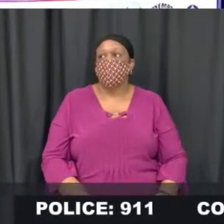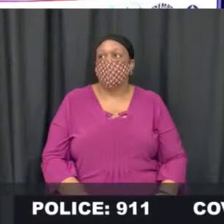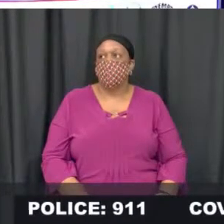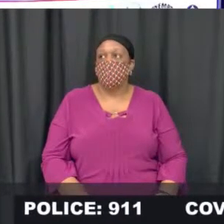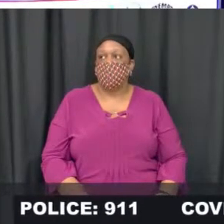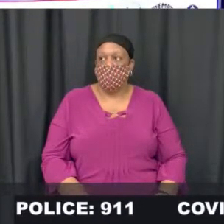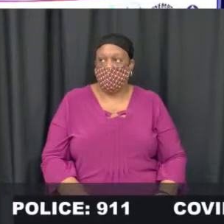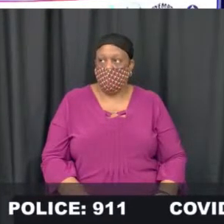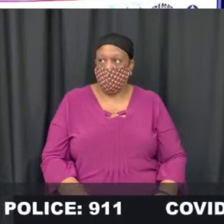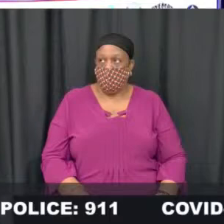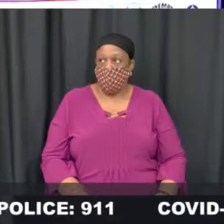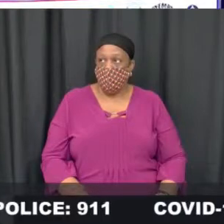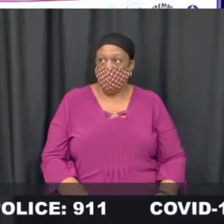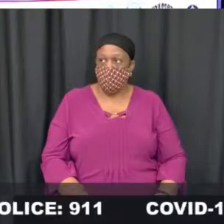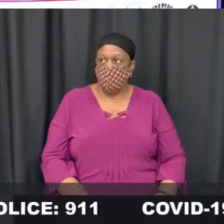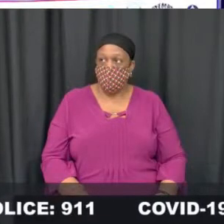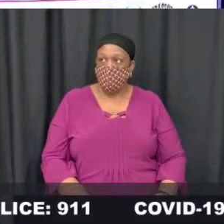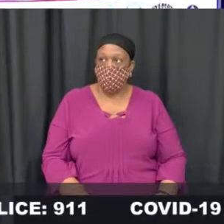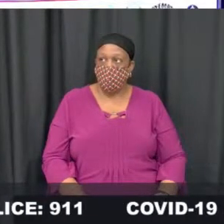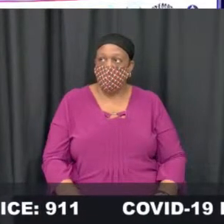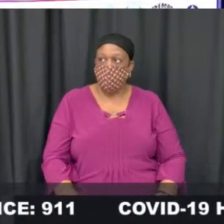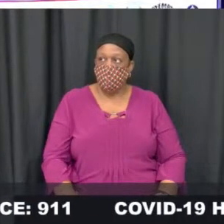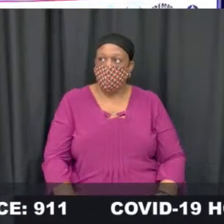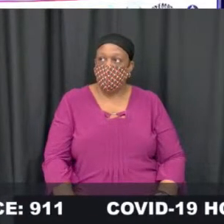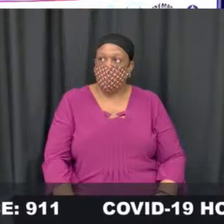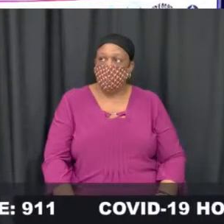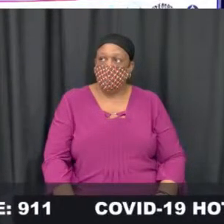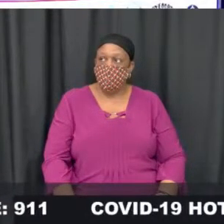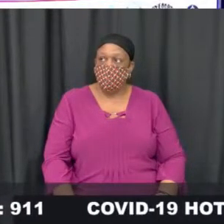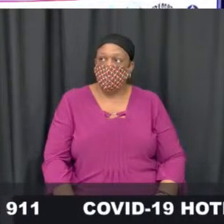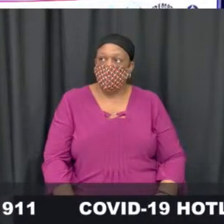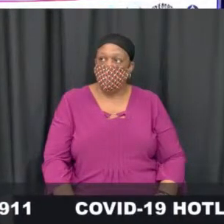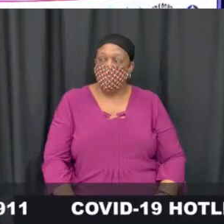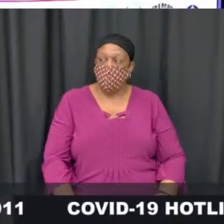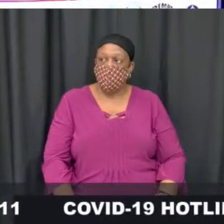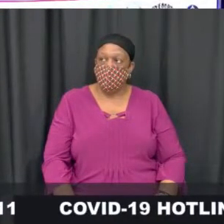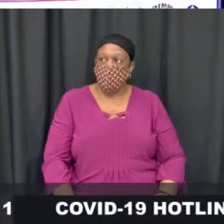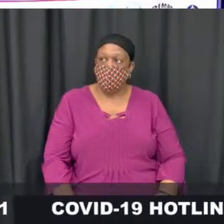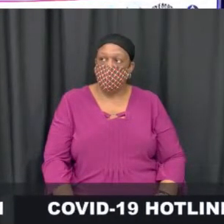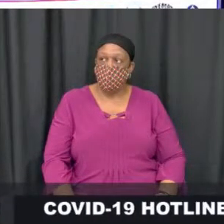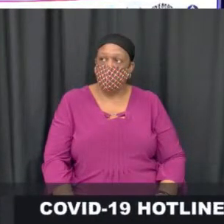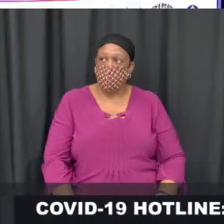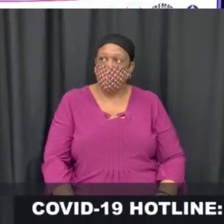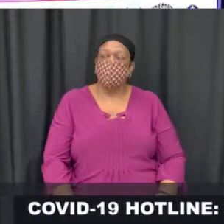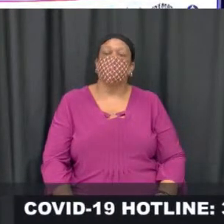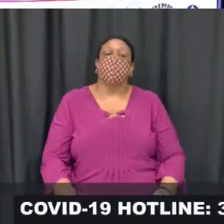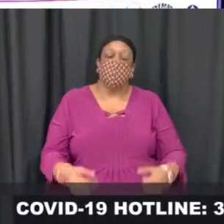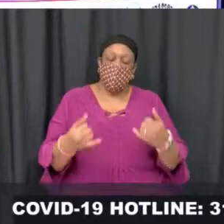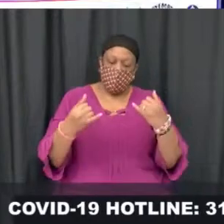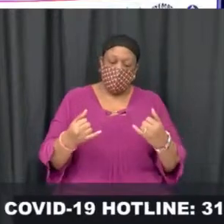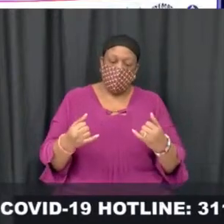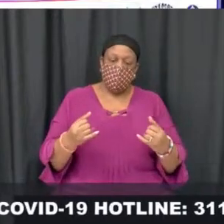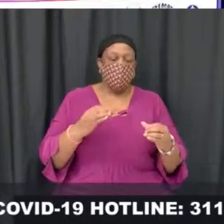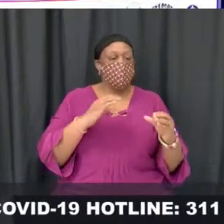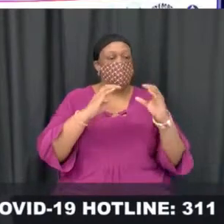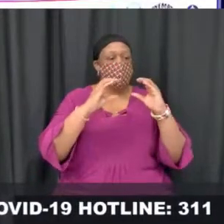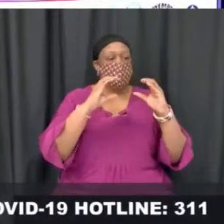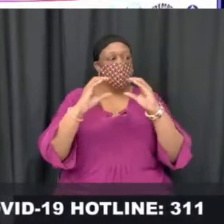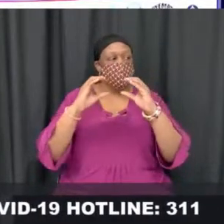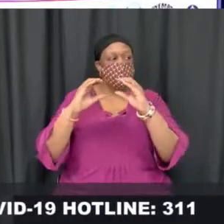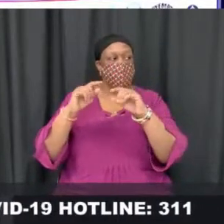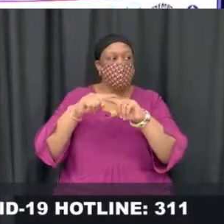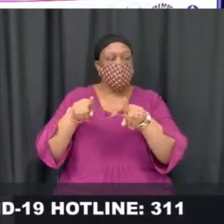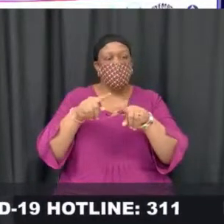conducting a number of consultations and also engaging with our regional and international partners.